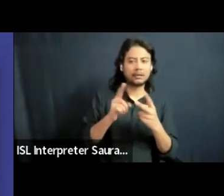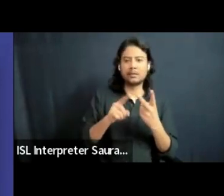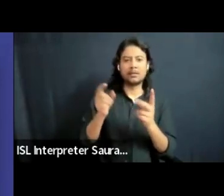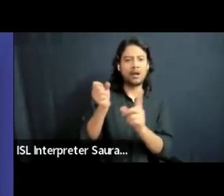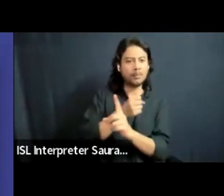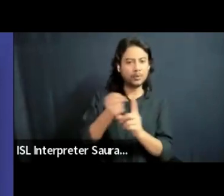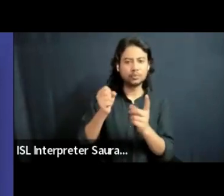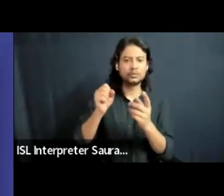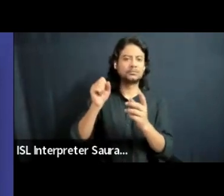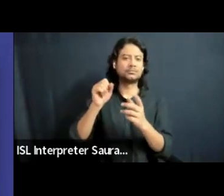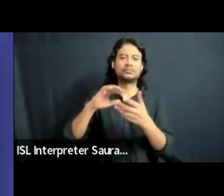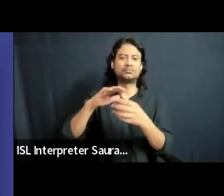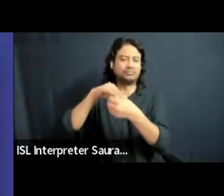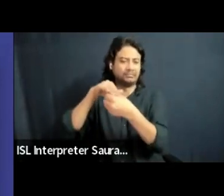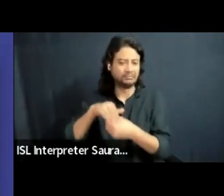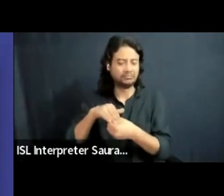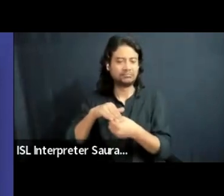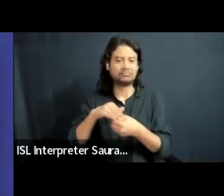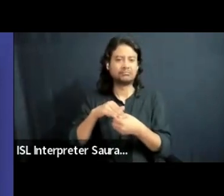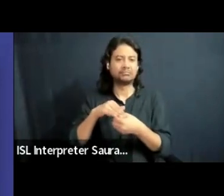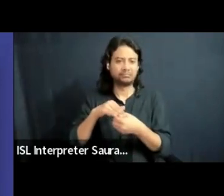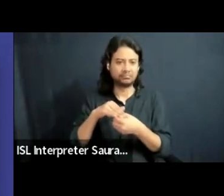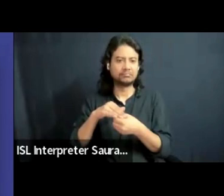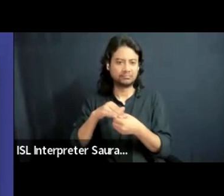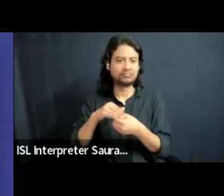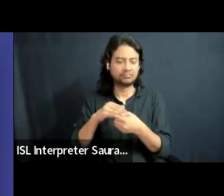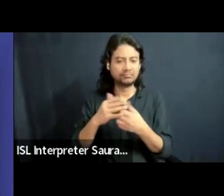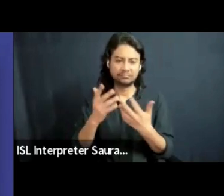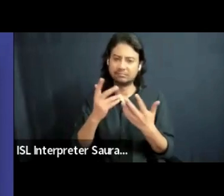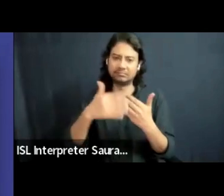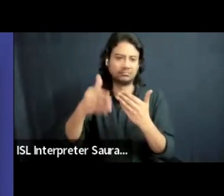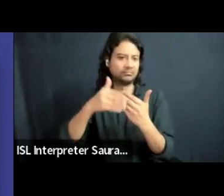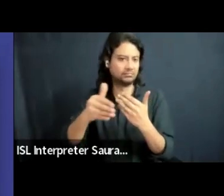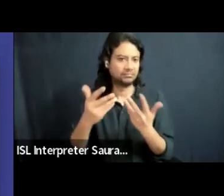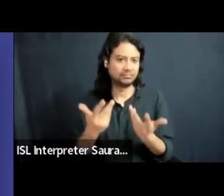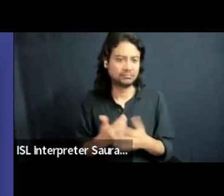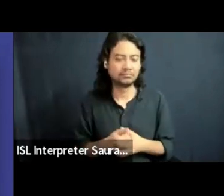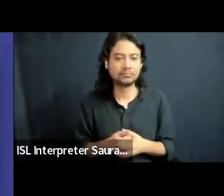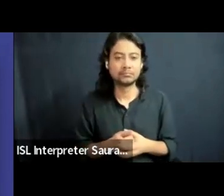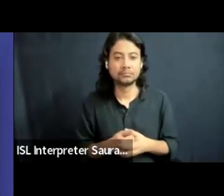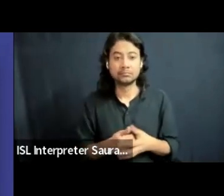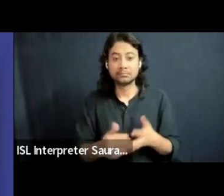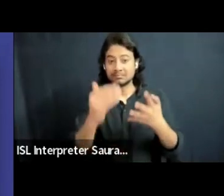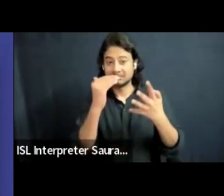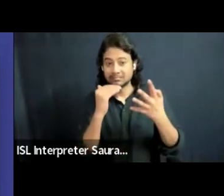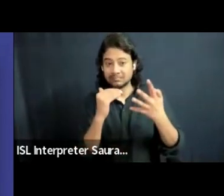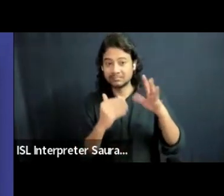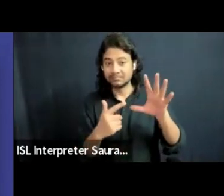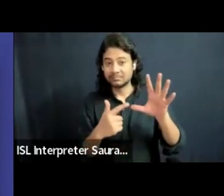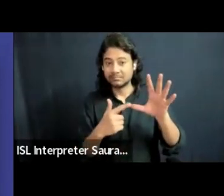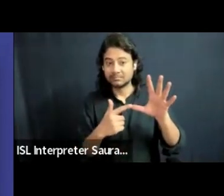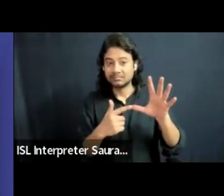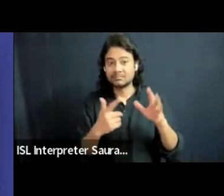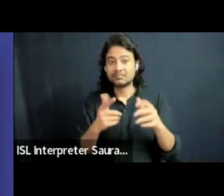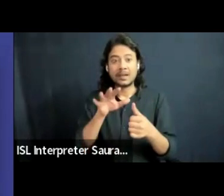accessibility. Accessibility is not only in physical buildings. Accessibility is about accessibility in services,